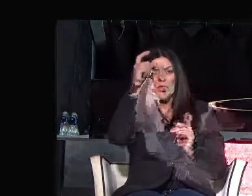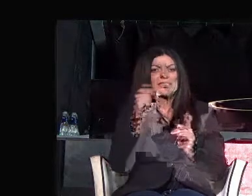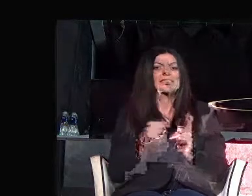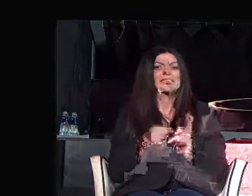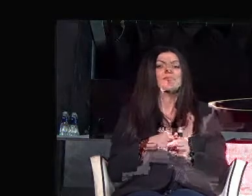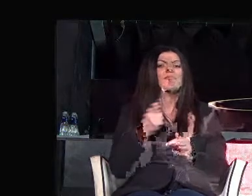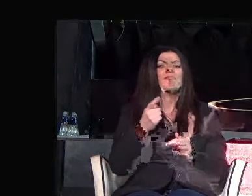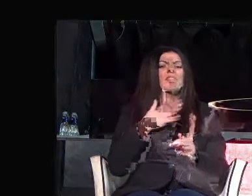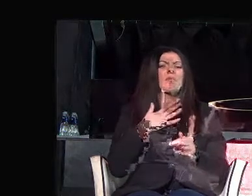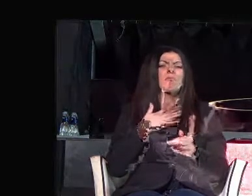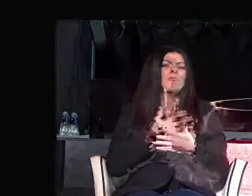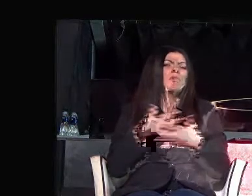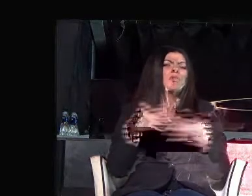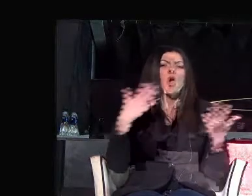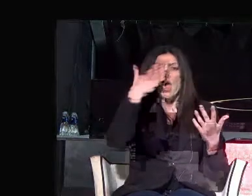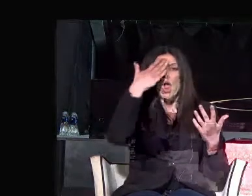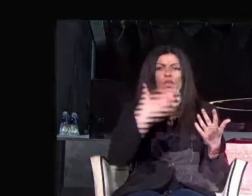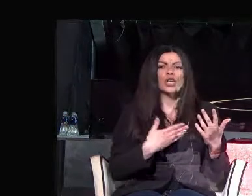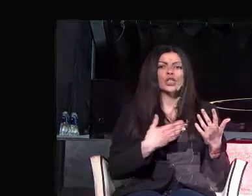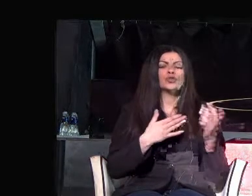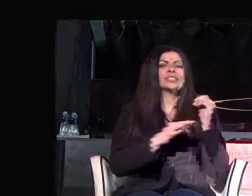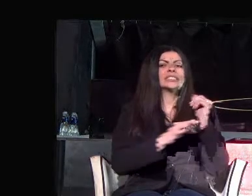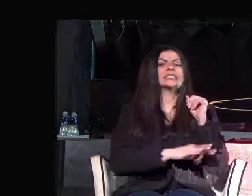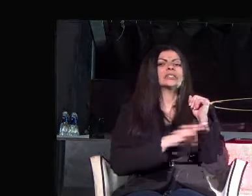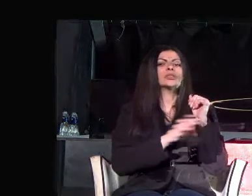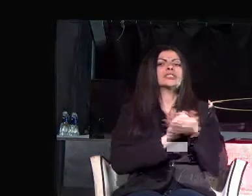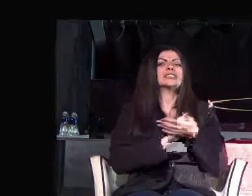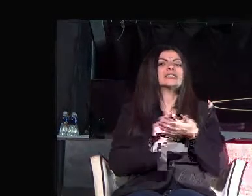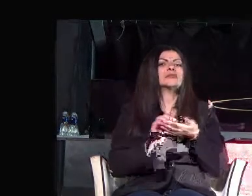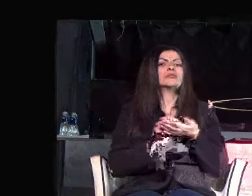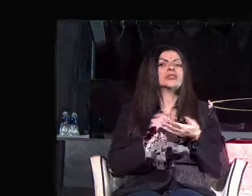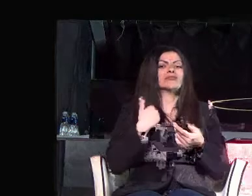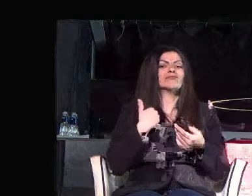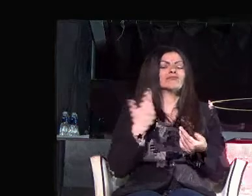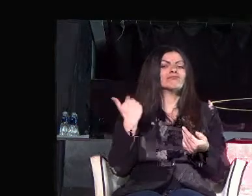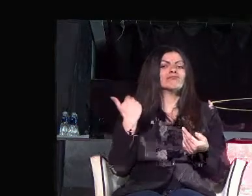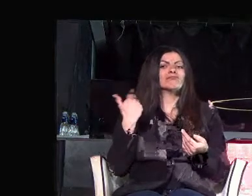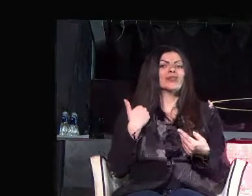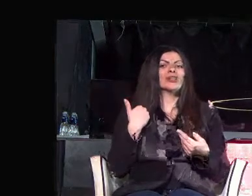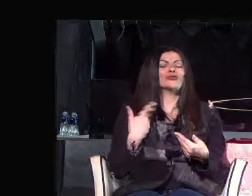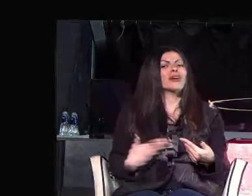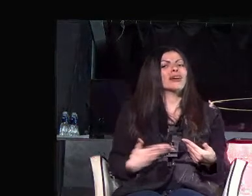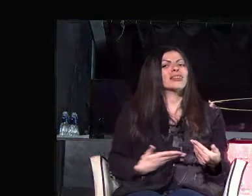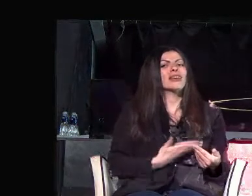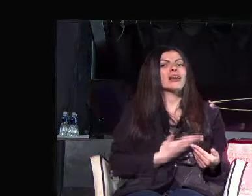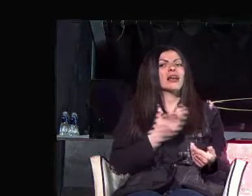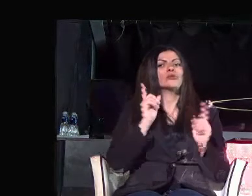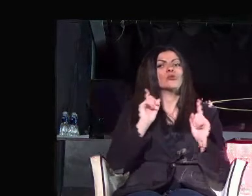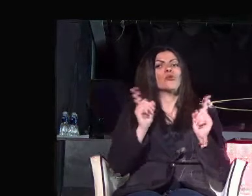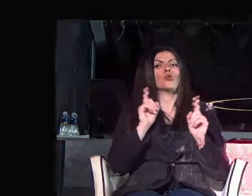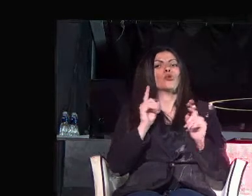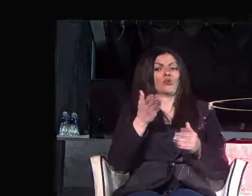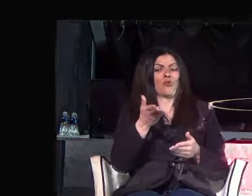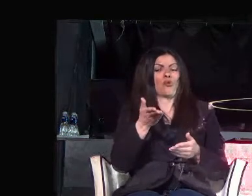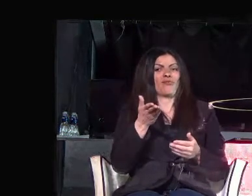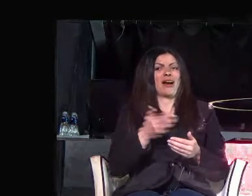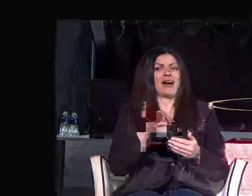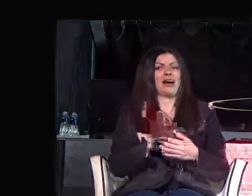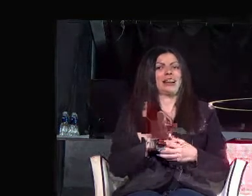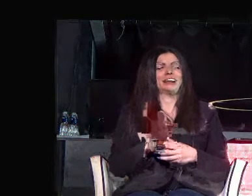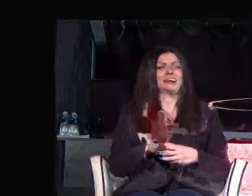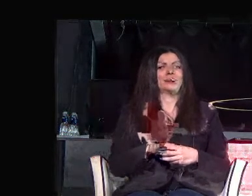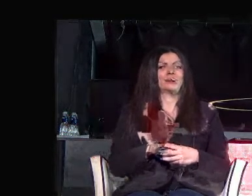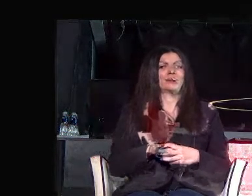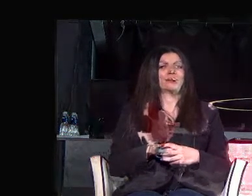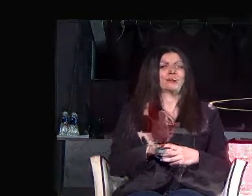was very funny to me. The one thing that he gave me was titled Like on a Holiday, referencing the Big